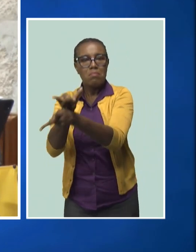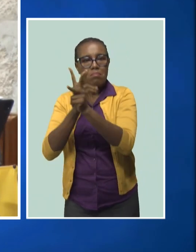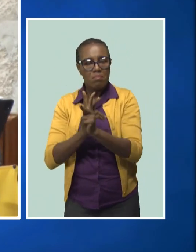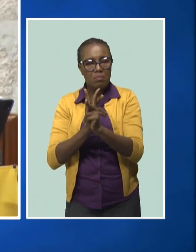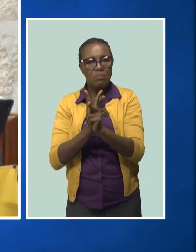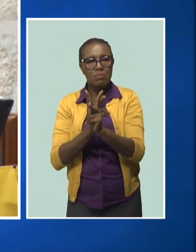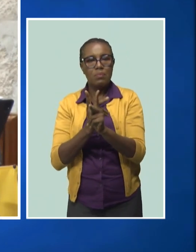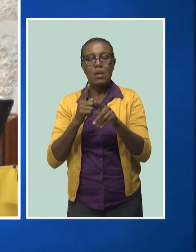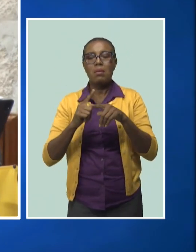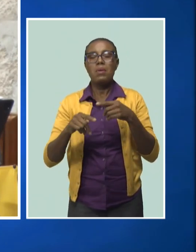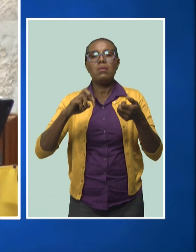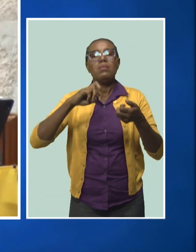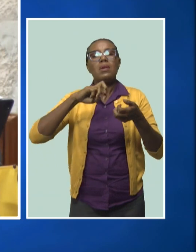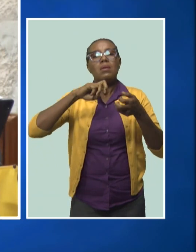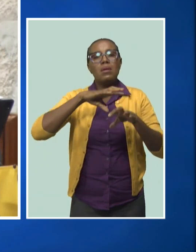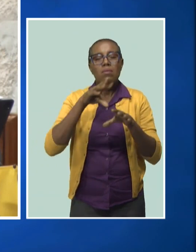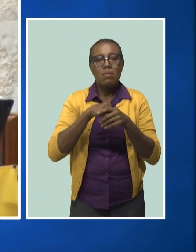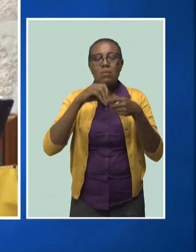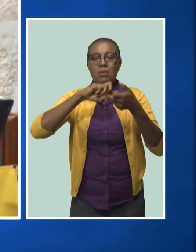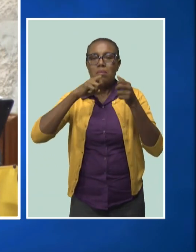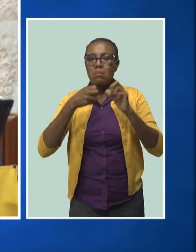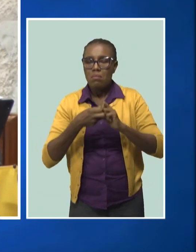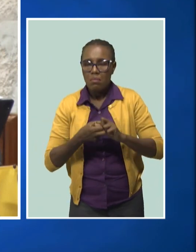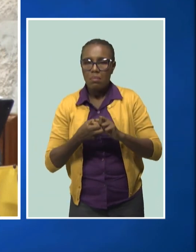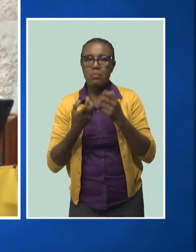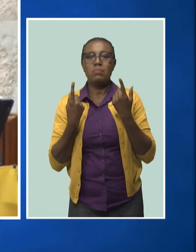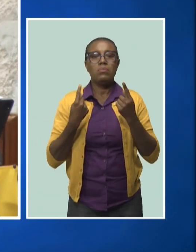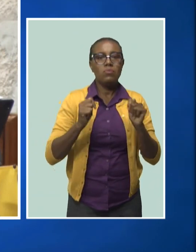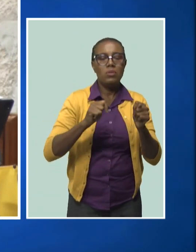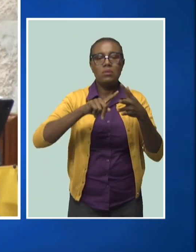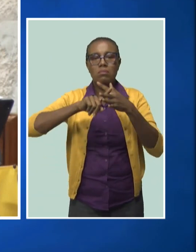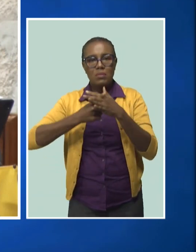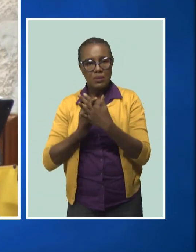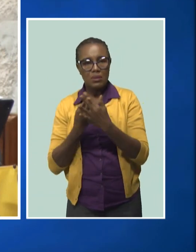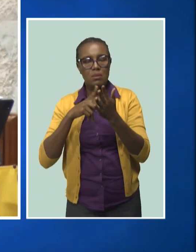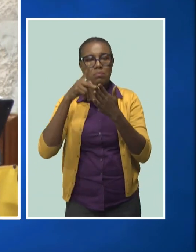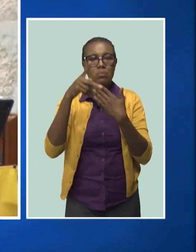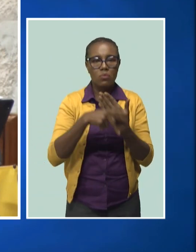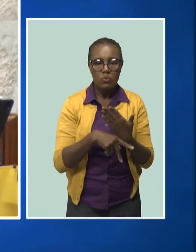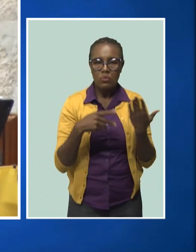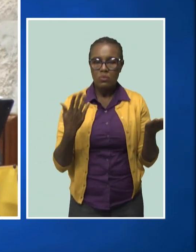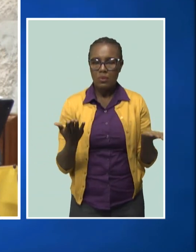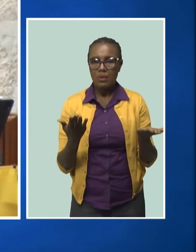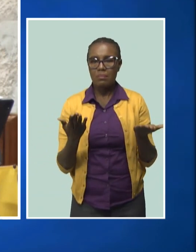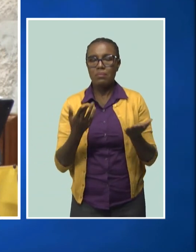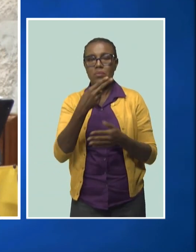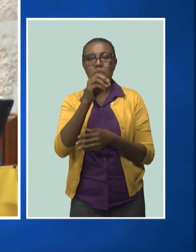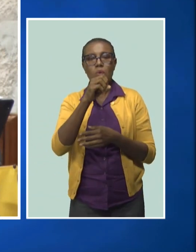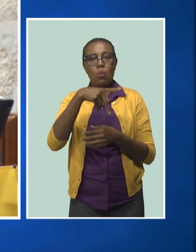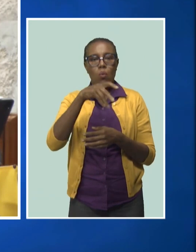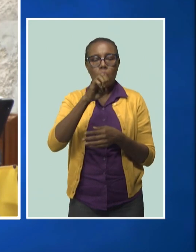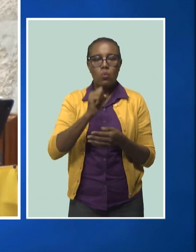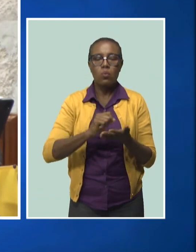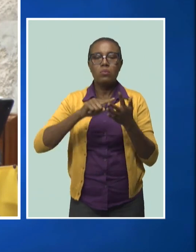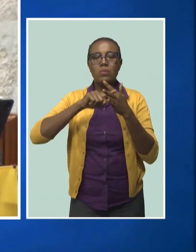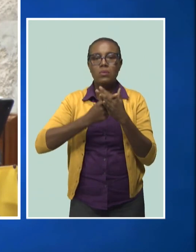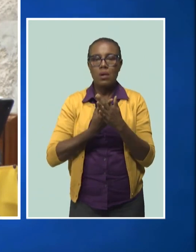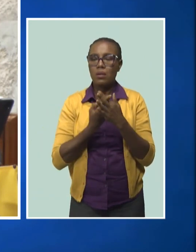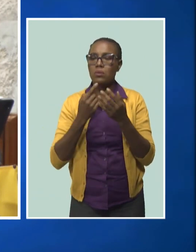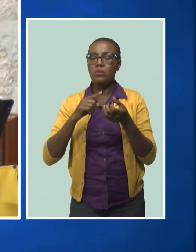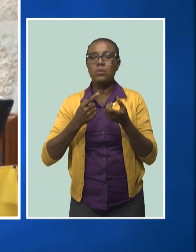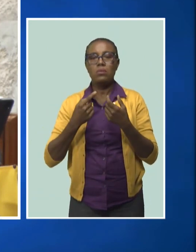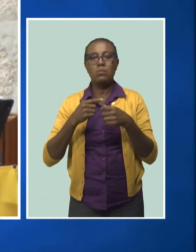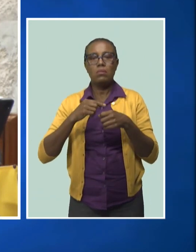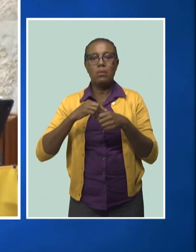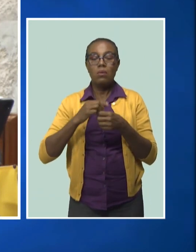because of the hiccups that we have had in the execution and in the procurement, because Hope also started during the back end